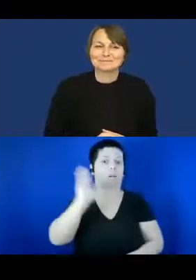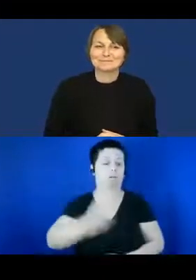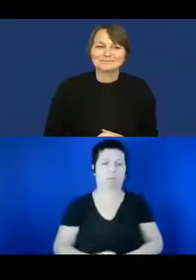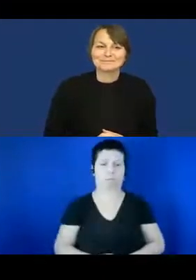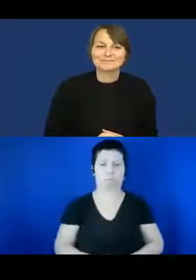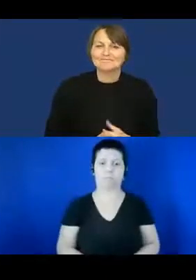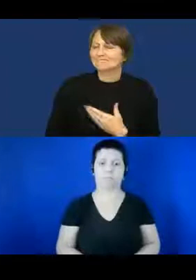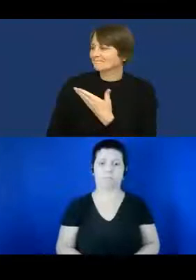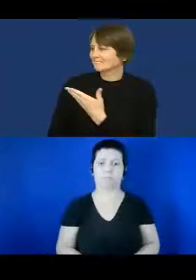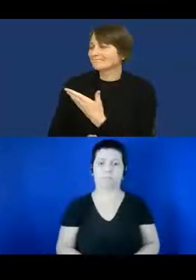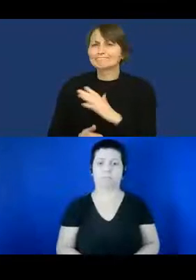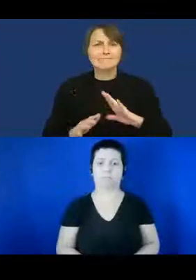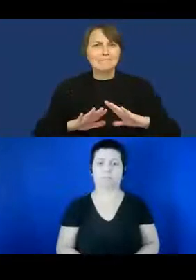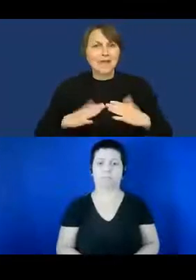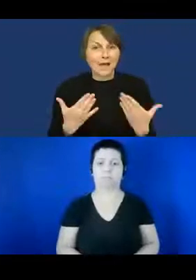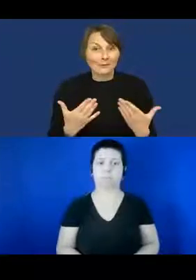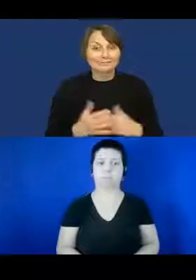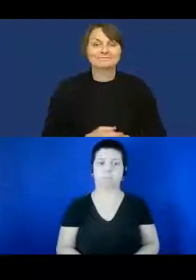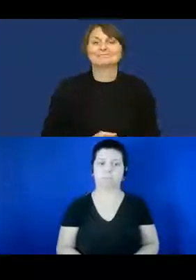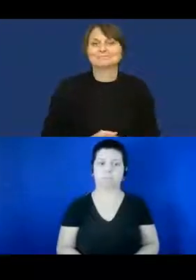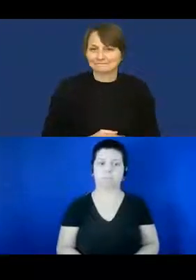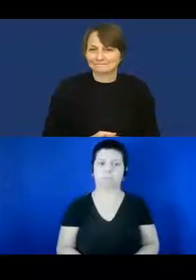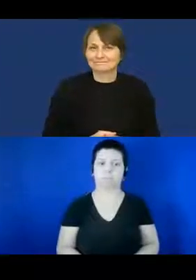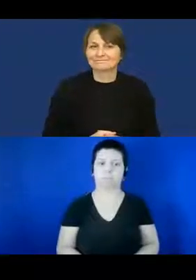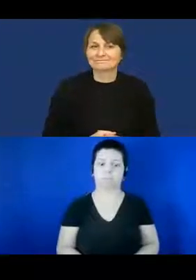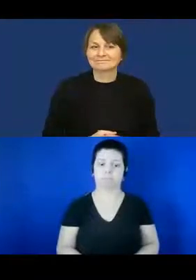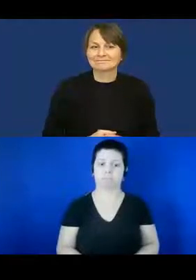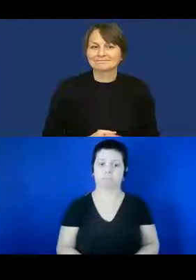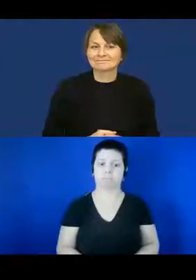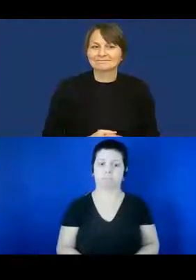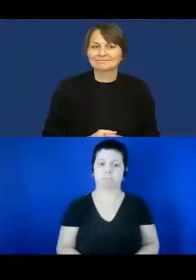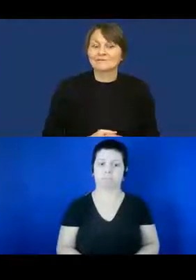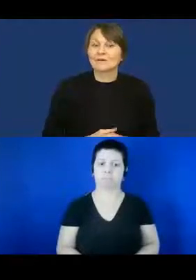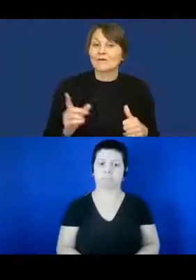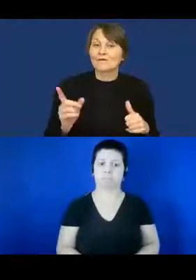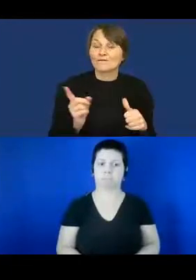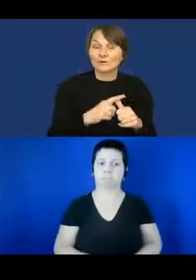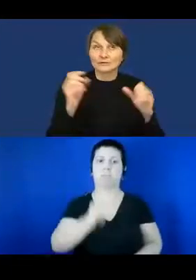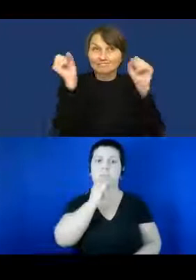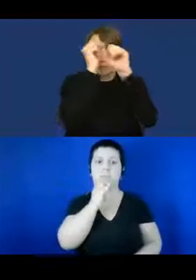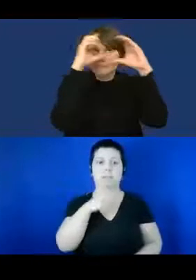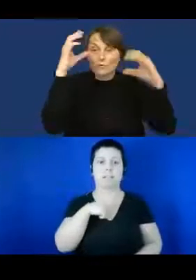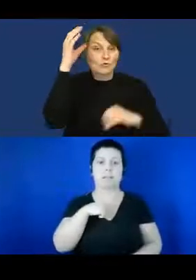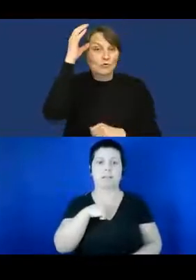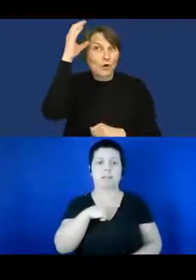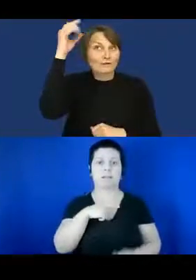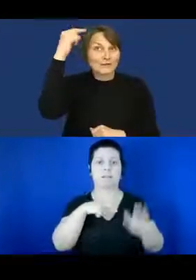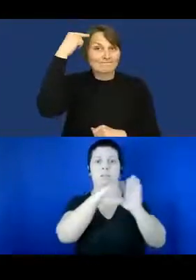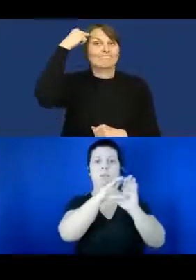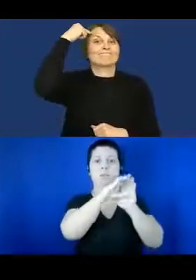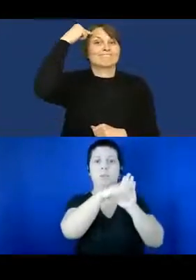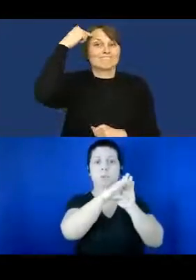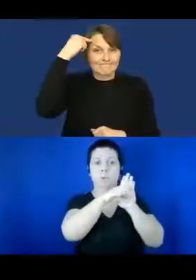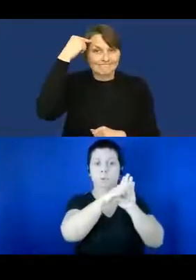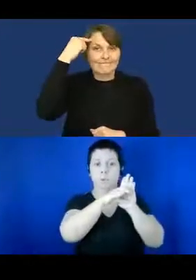So the idea is that you go from a high-level concept and come into a phrase